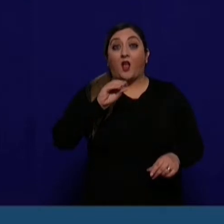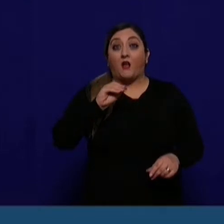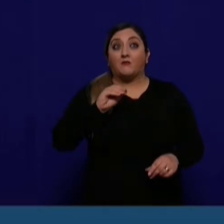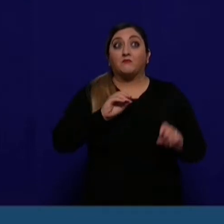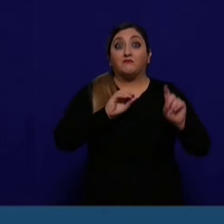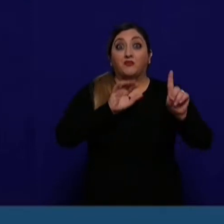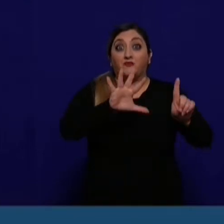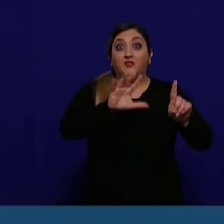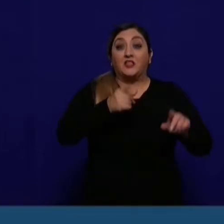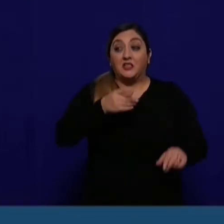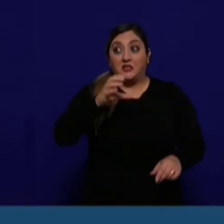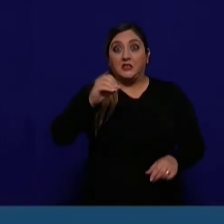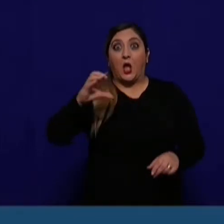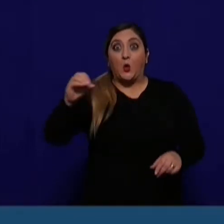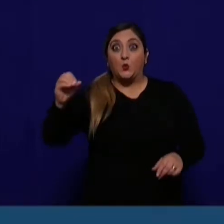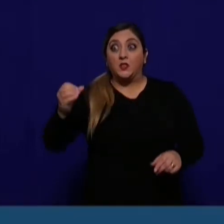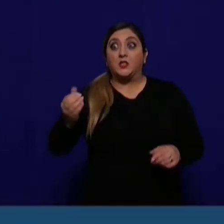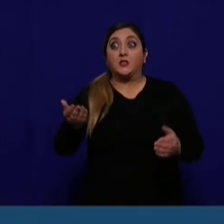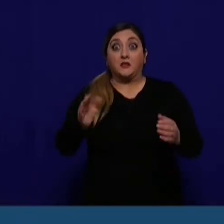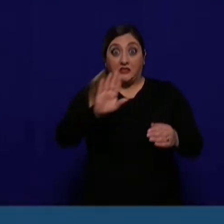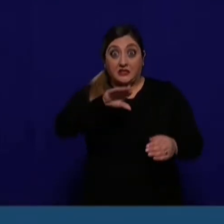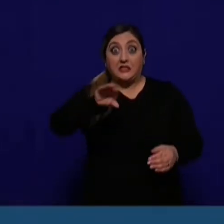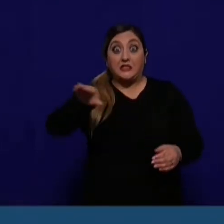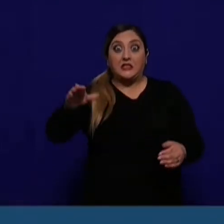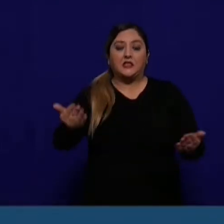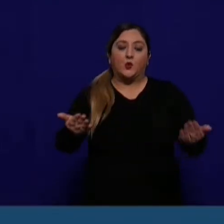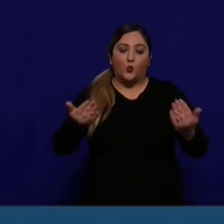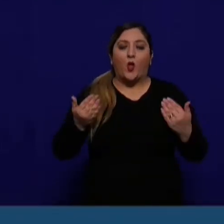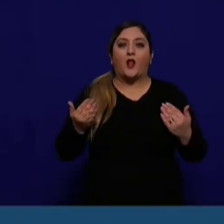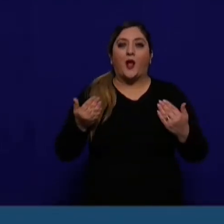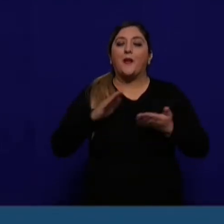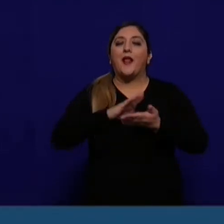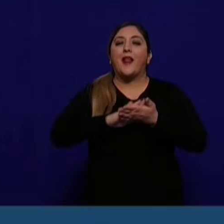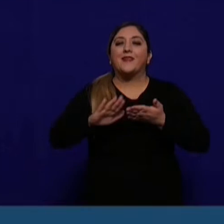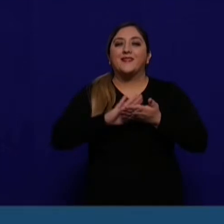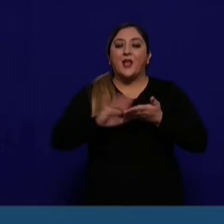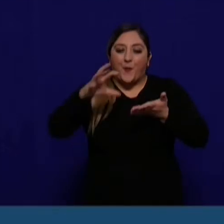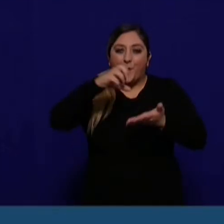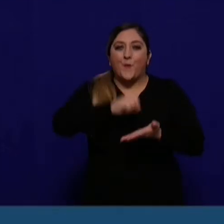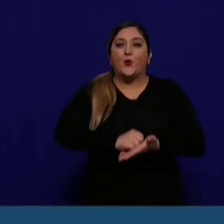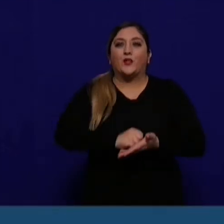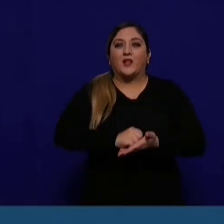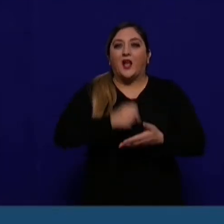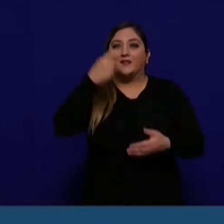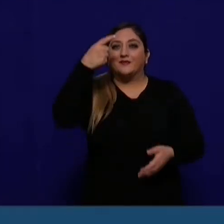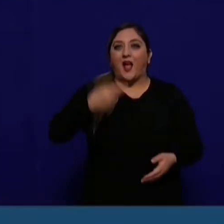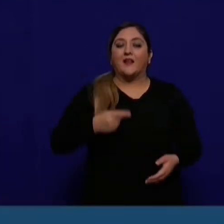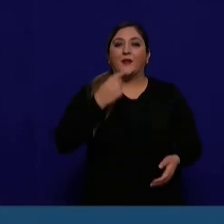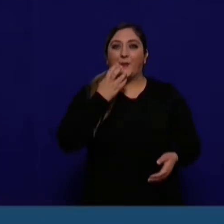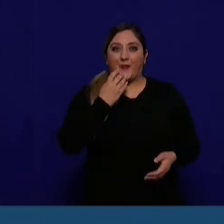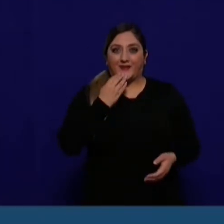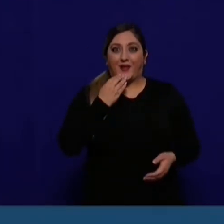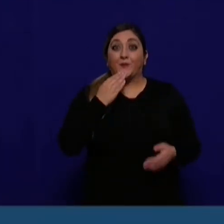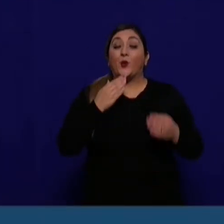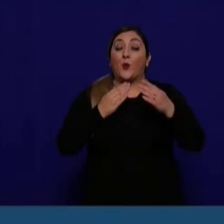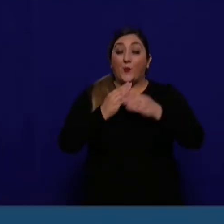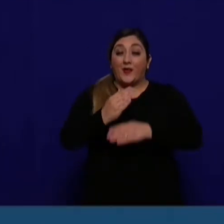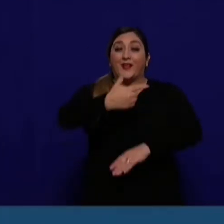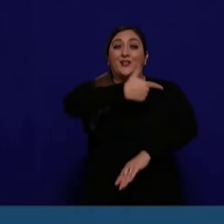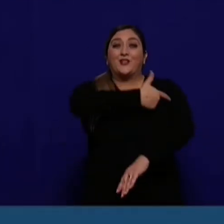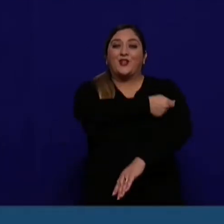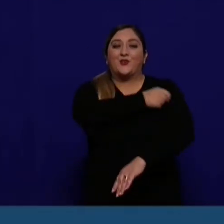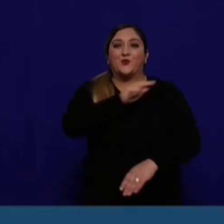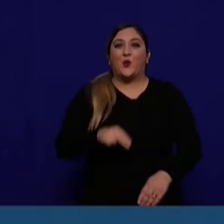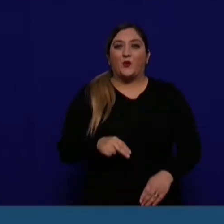li rreġistraw daw kollha diġà ingħataw ukoll l-appuntament biex jitlaqmu u ammont minnhom diġà għaddejjin bit-tilqim ukoll. Allura